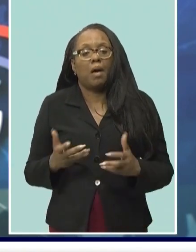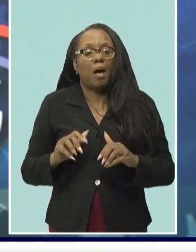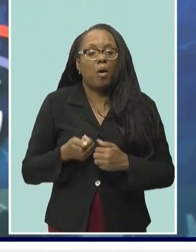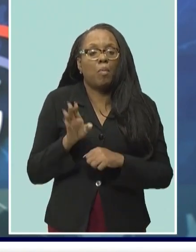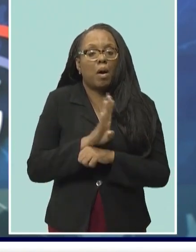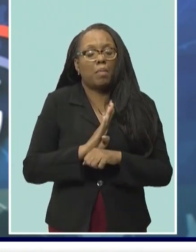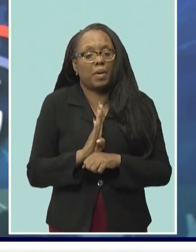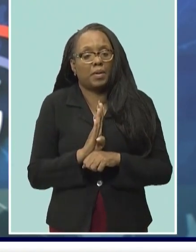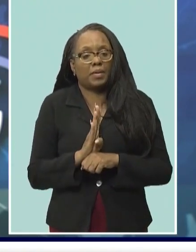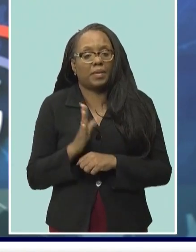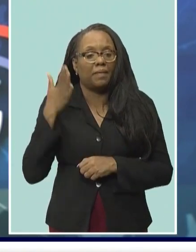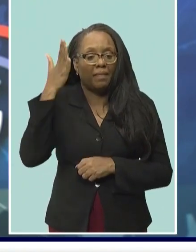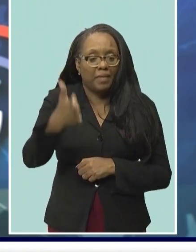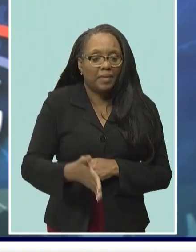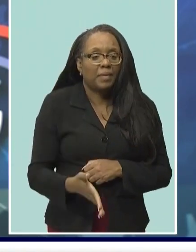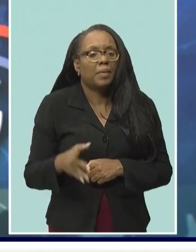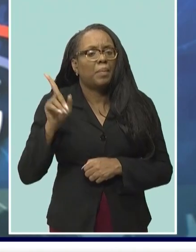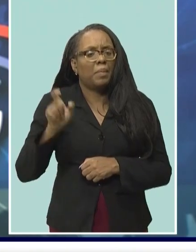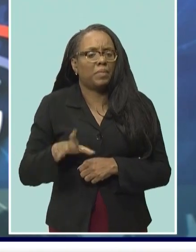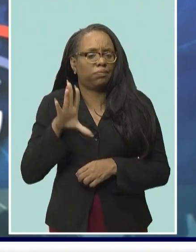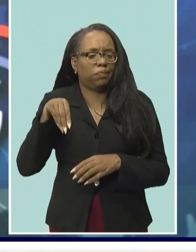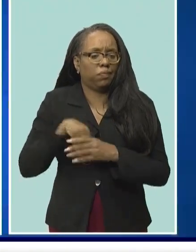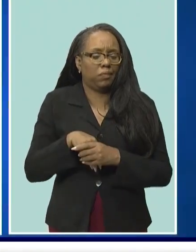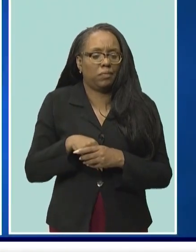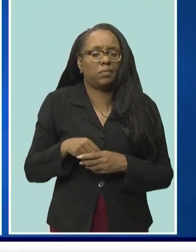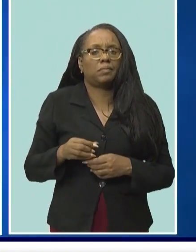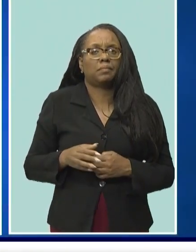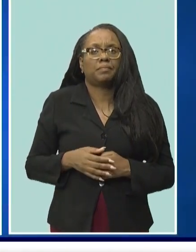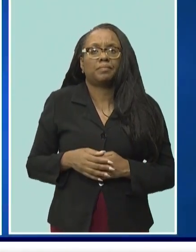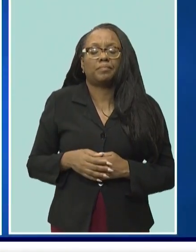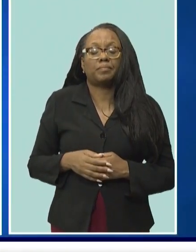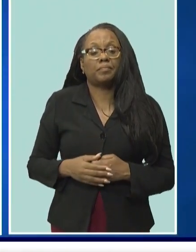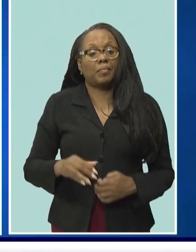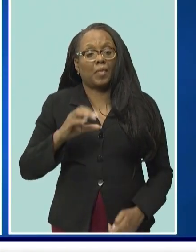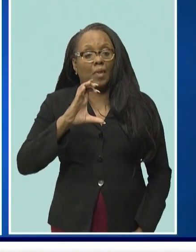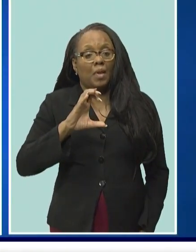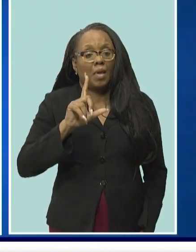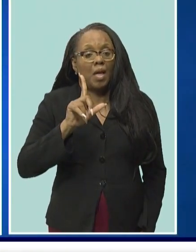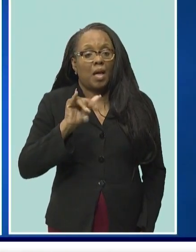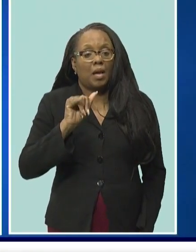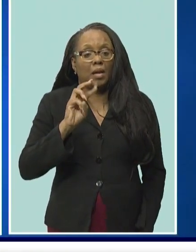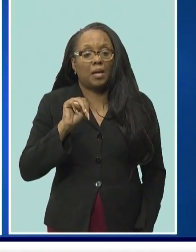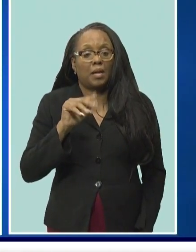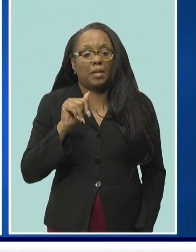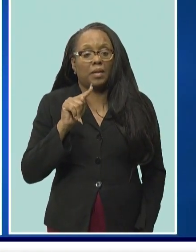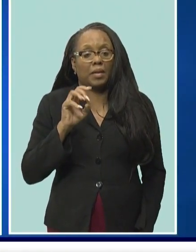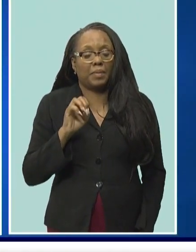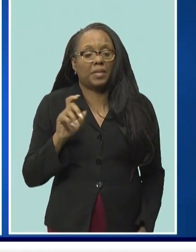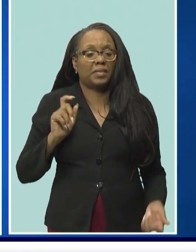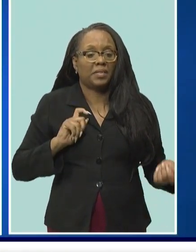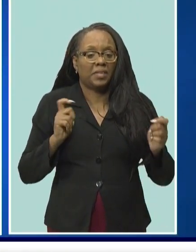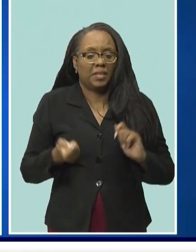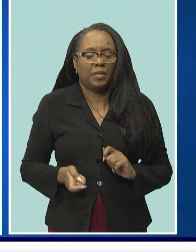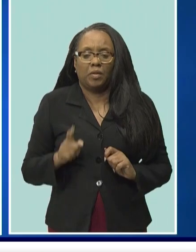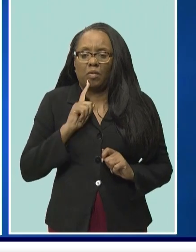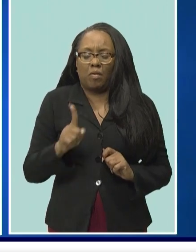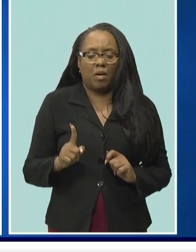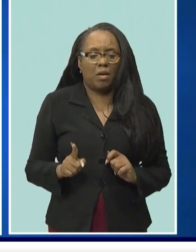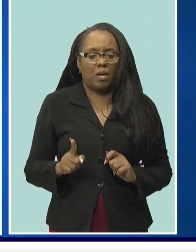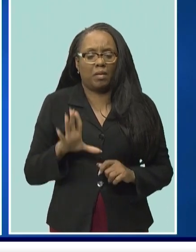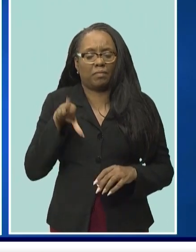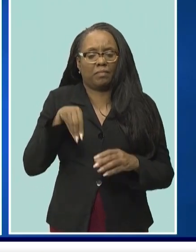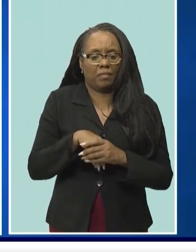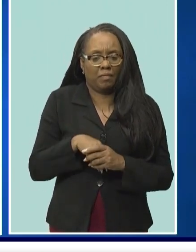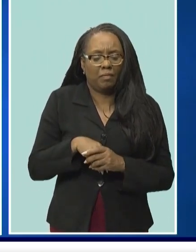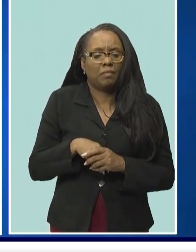into account in their constitutions. Climate change is kind of a classic problem for constitutions because climate change